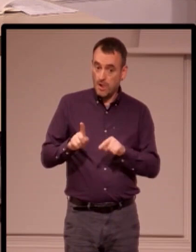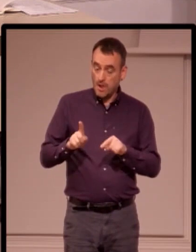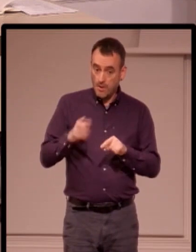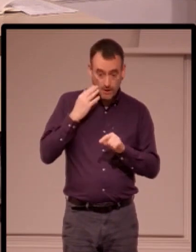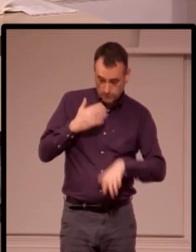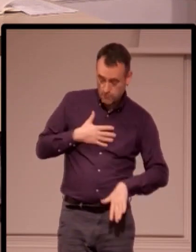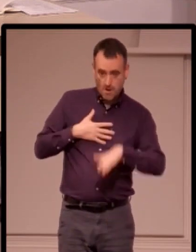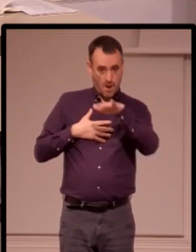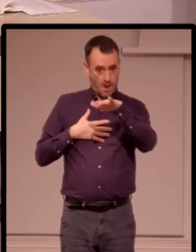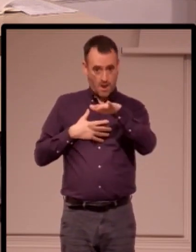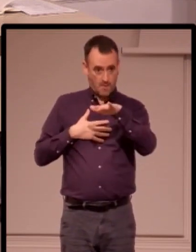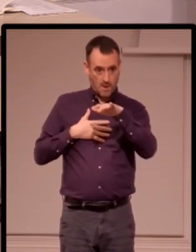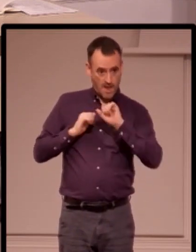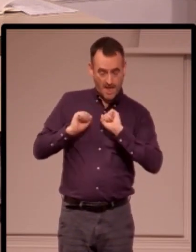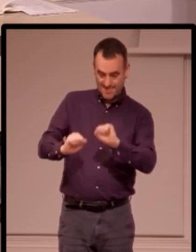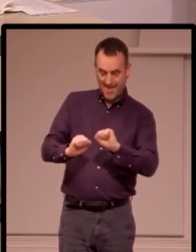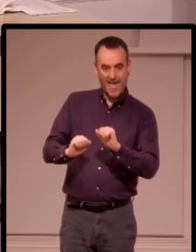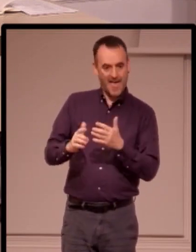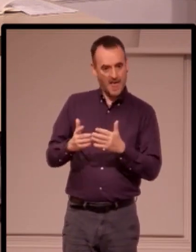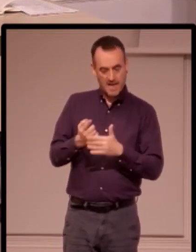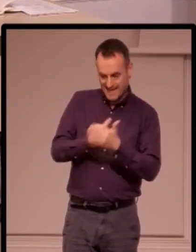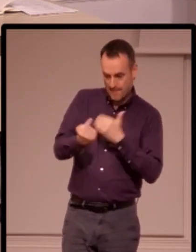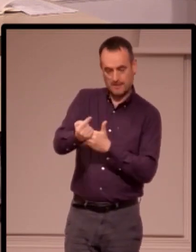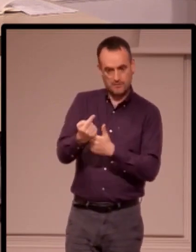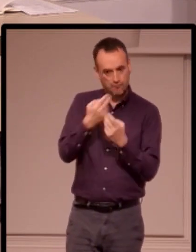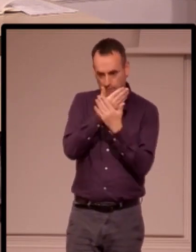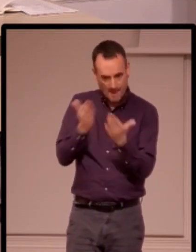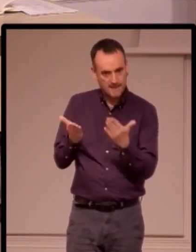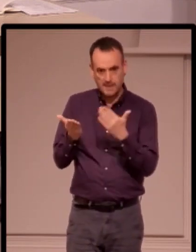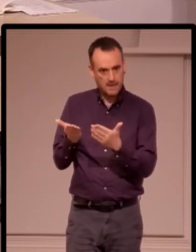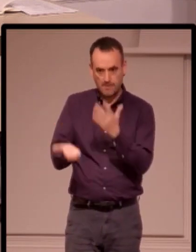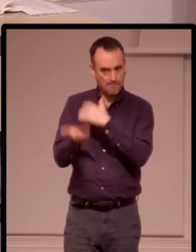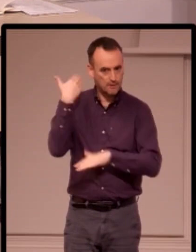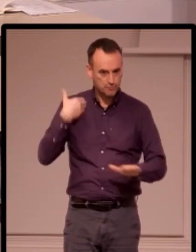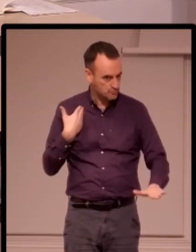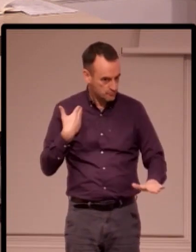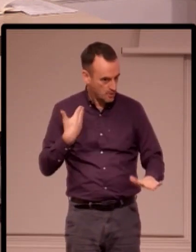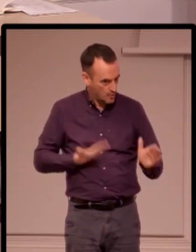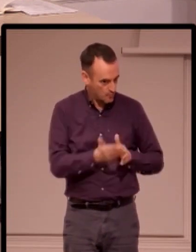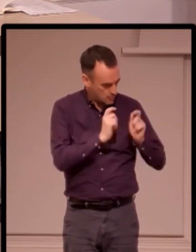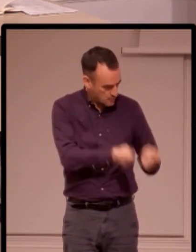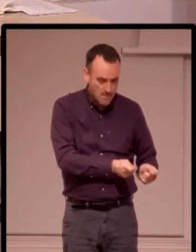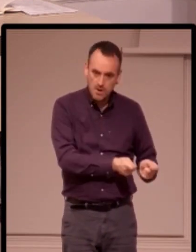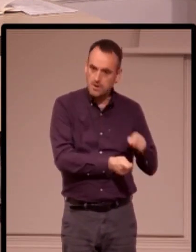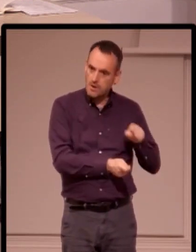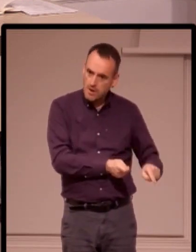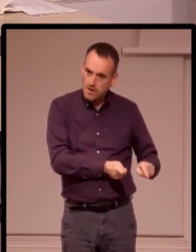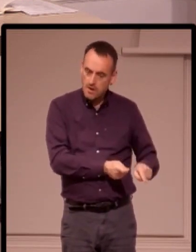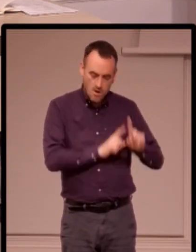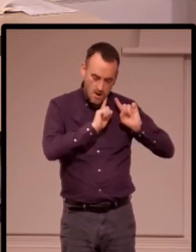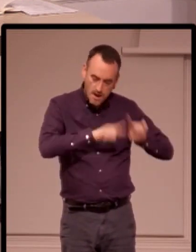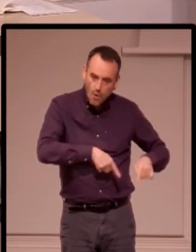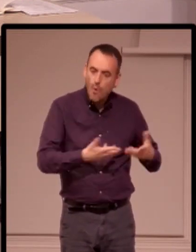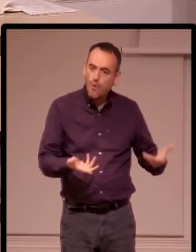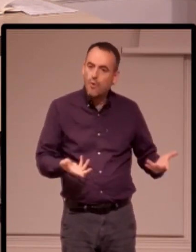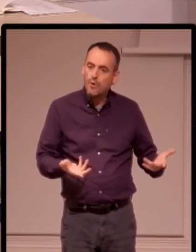to or, had their autonomy respected when they were children and going through treatment. And